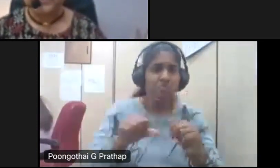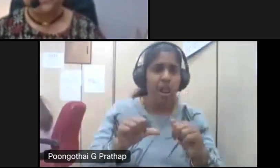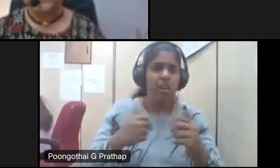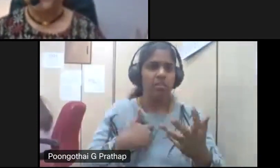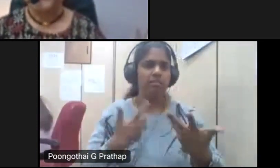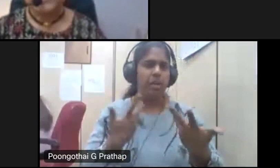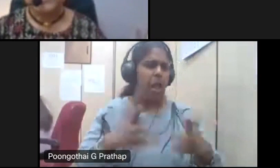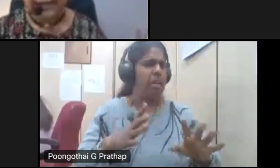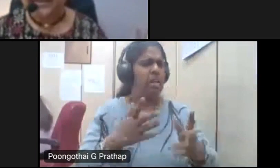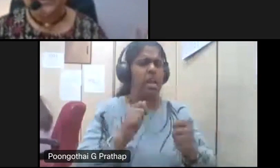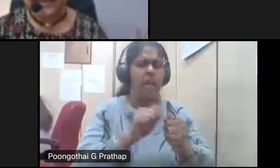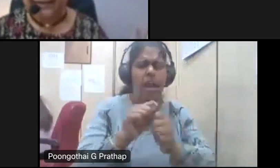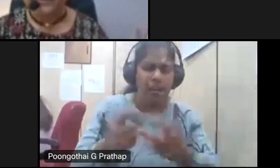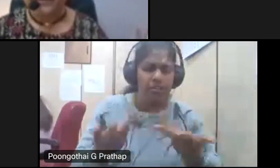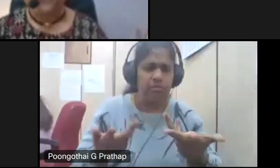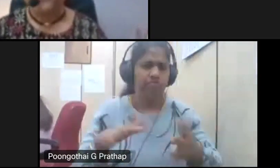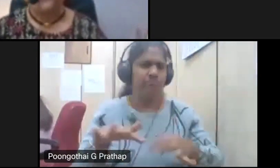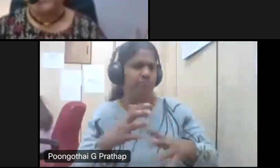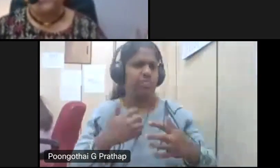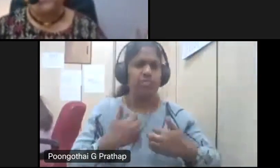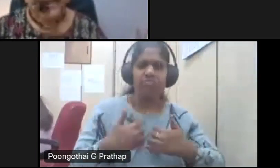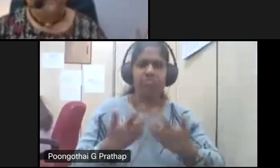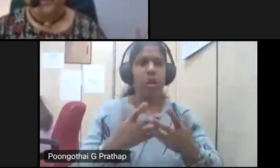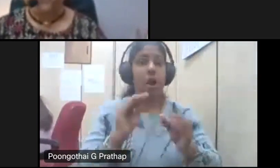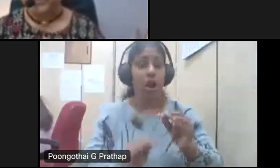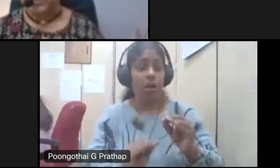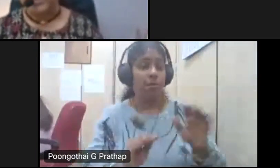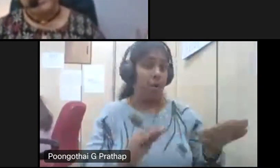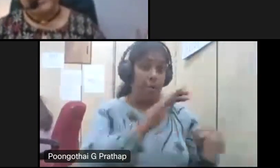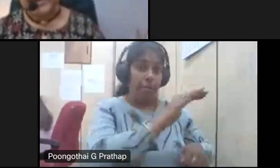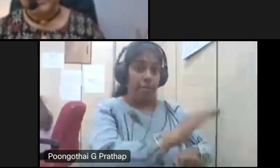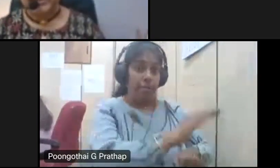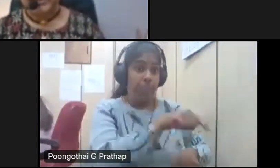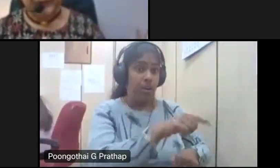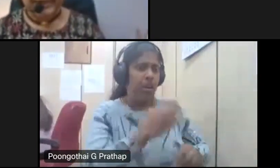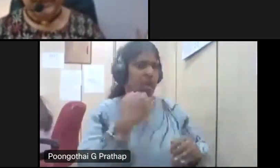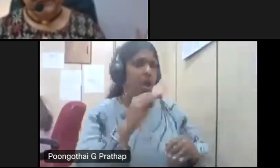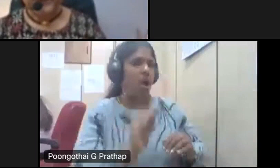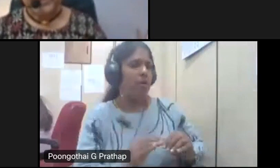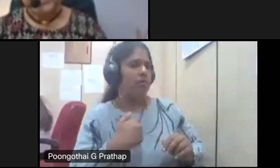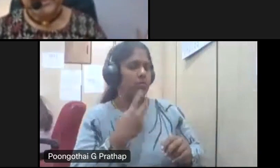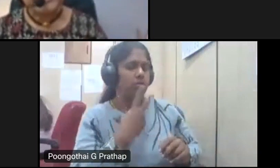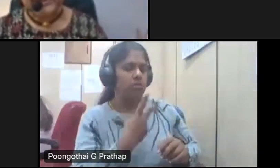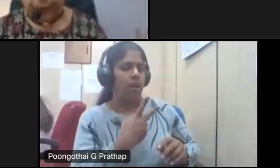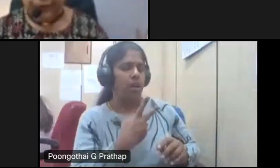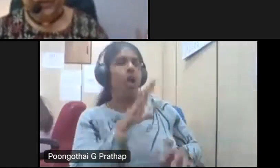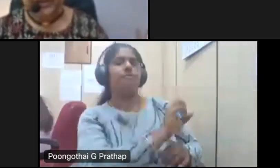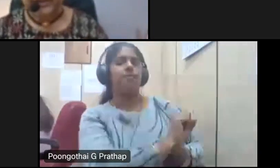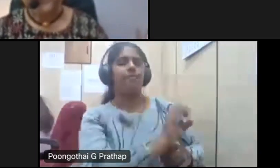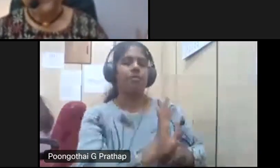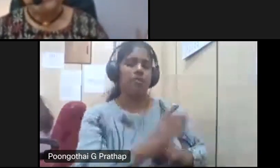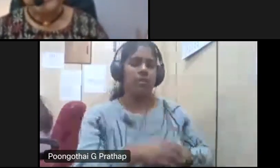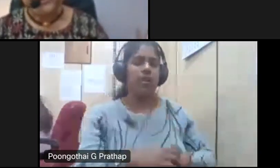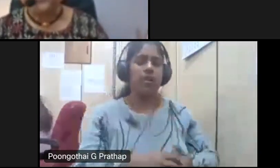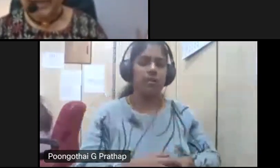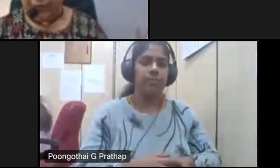favorite activities, sluggishness, etc. A sleep apnea test should be done. Change in